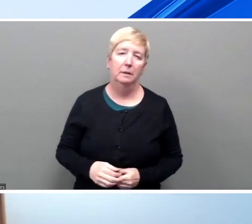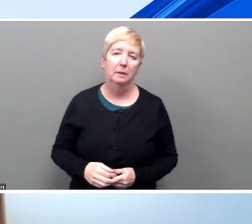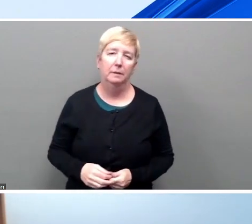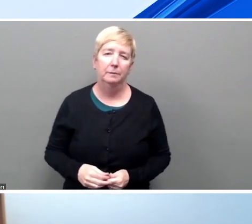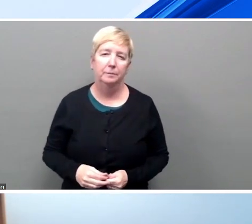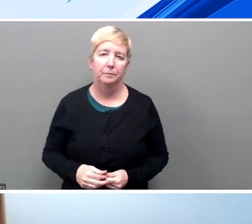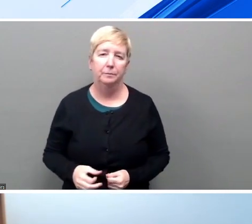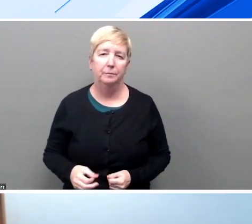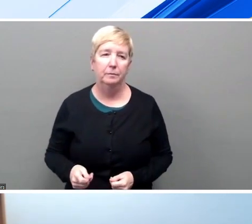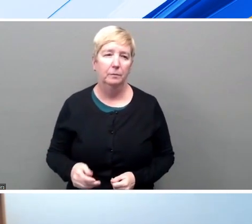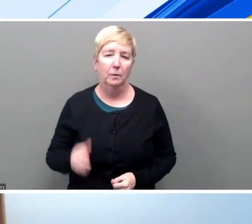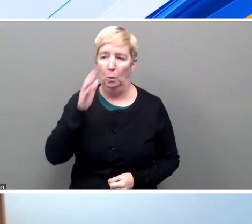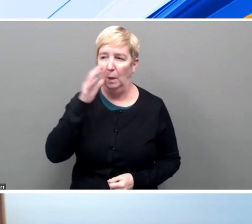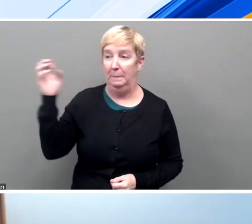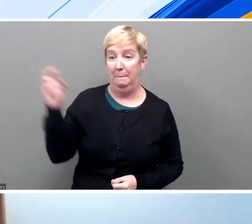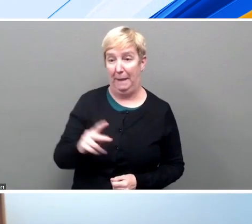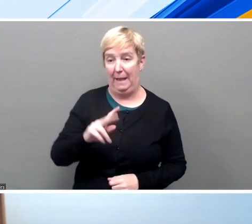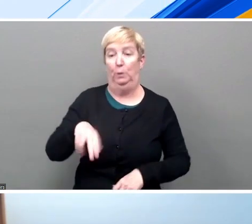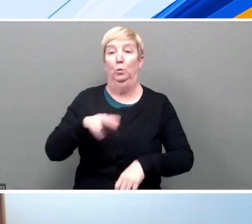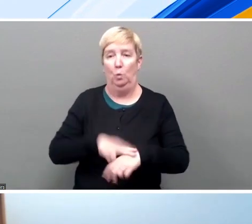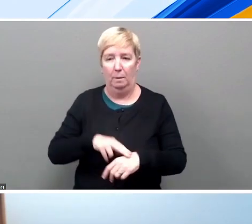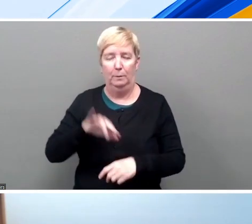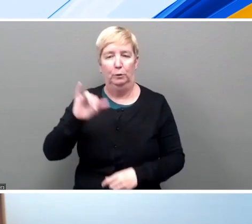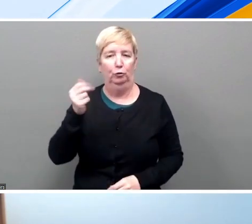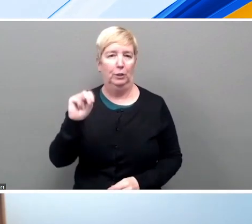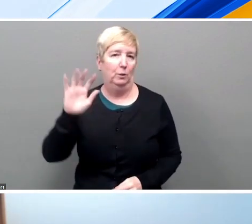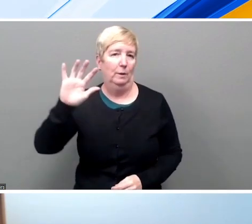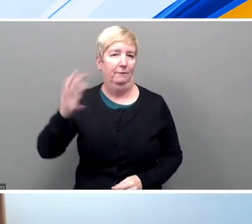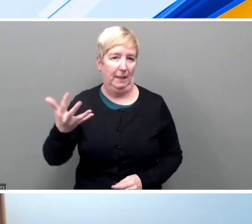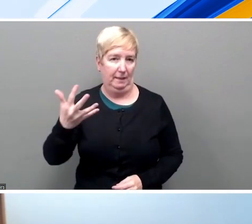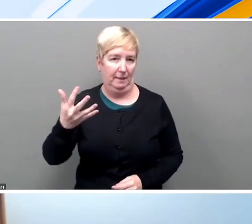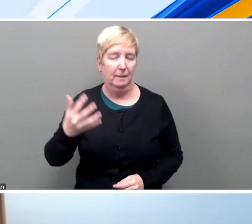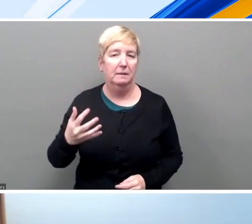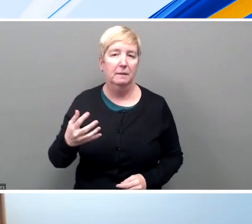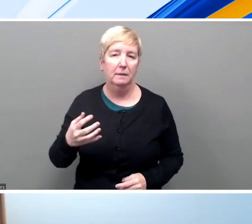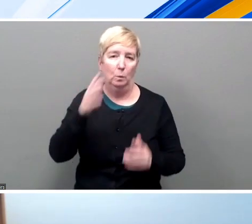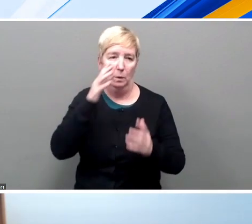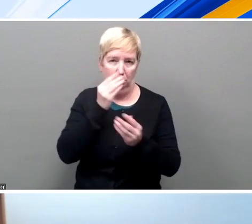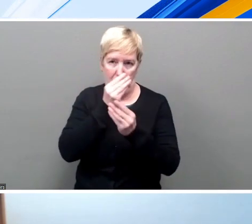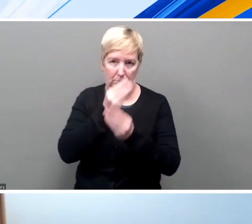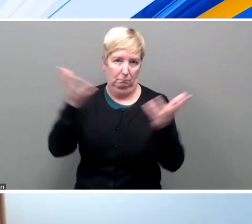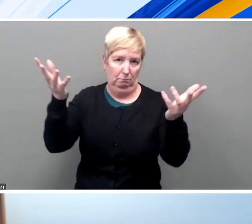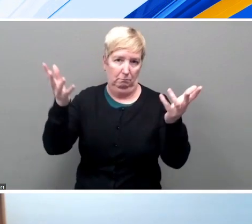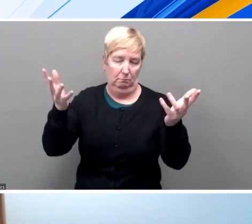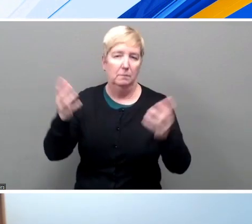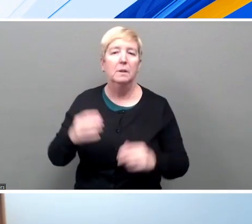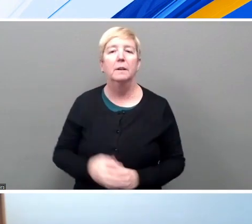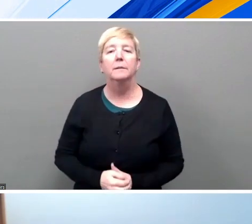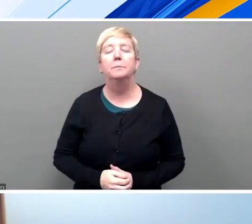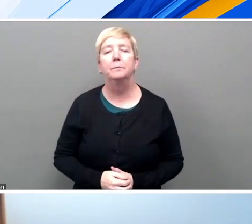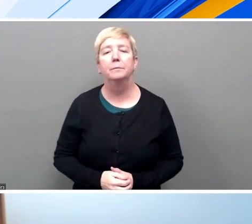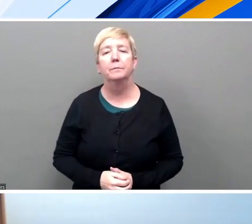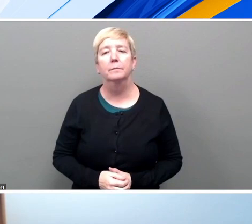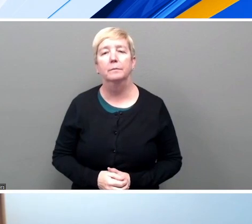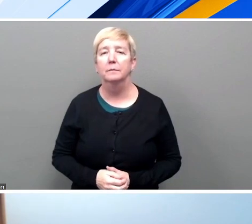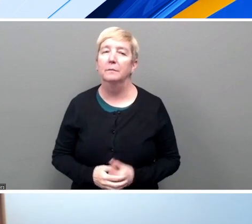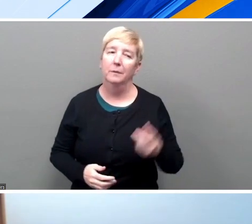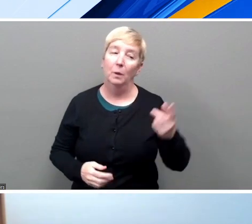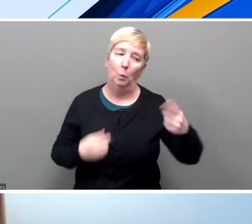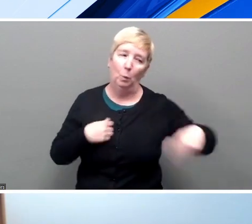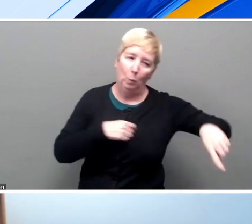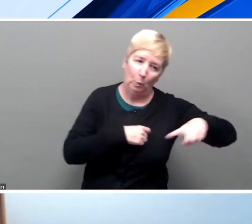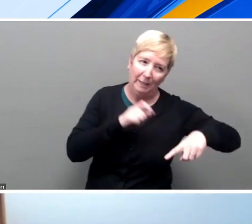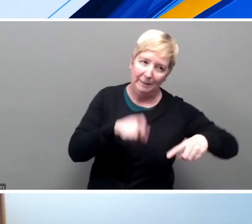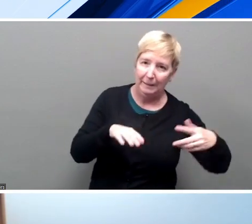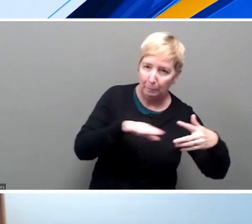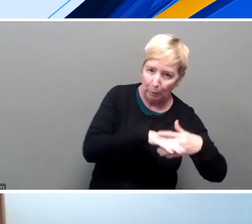likely January 5th on a more regular schedule again to update you. But everybody here needs a break and needs to spend time